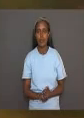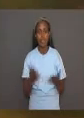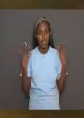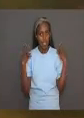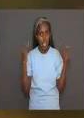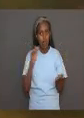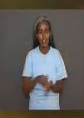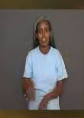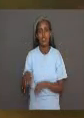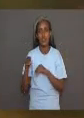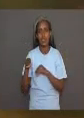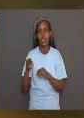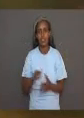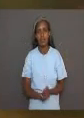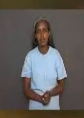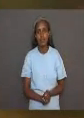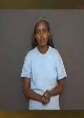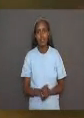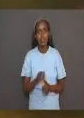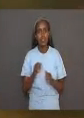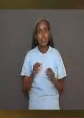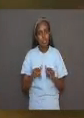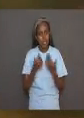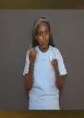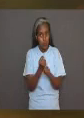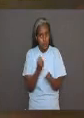Hello again, students. How did you do?